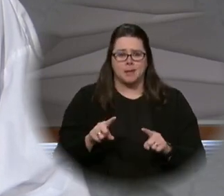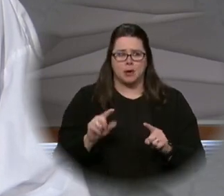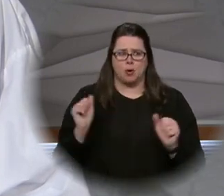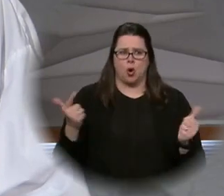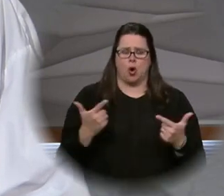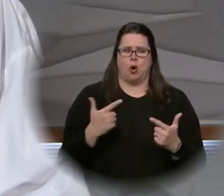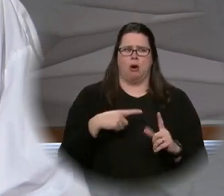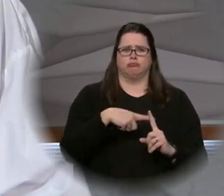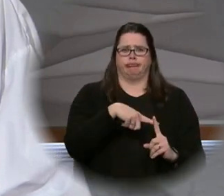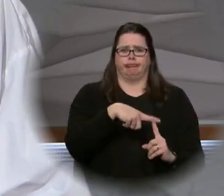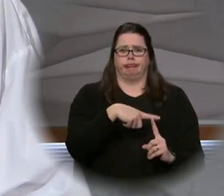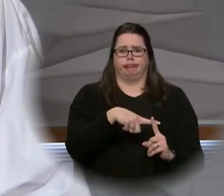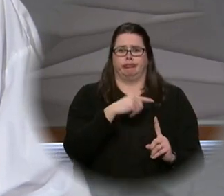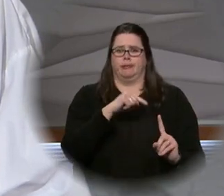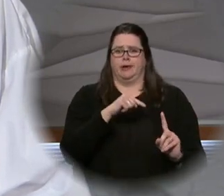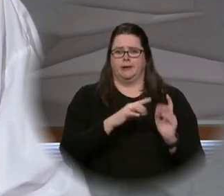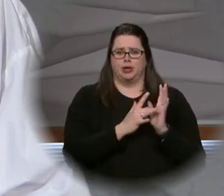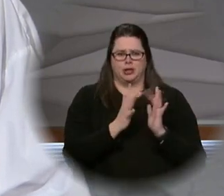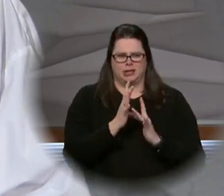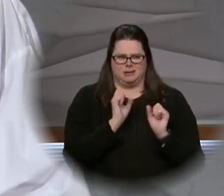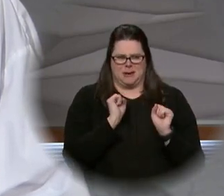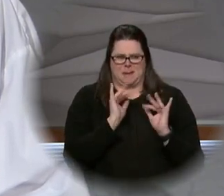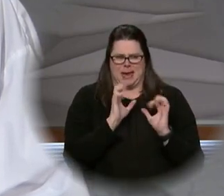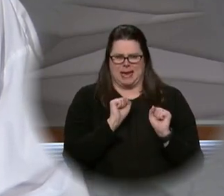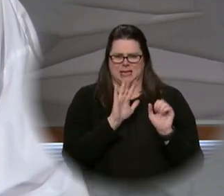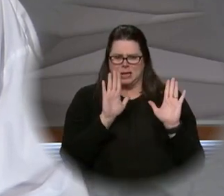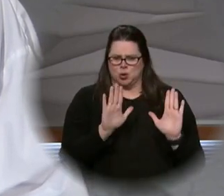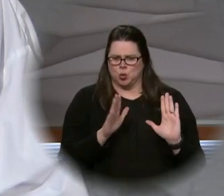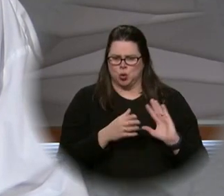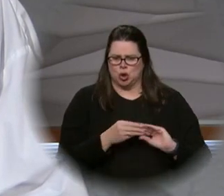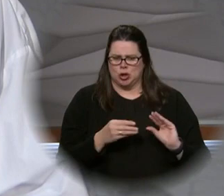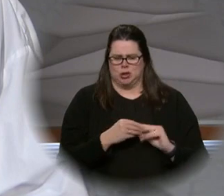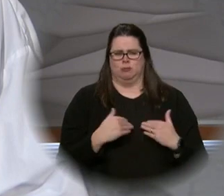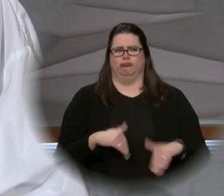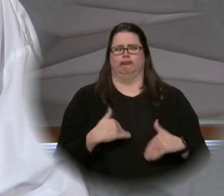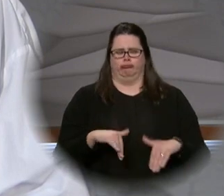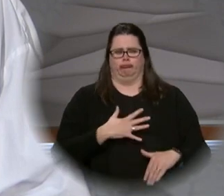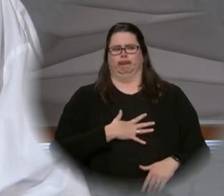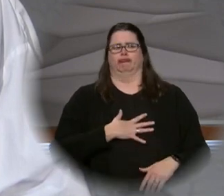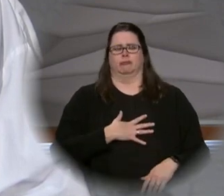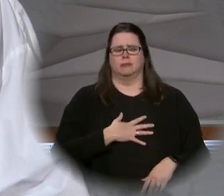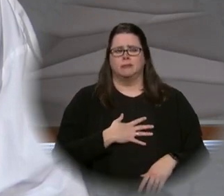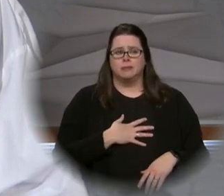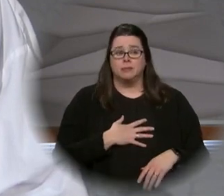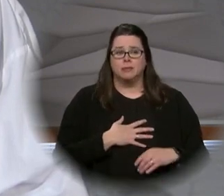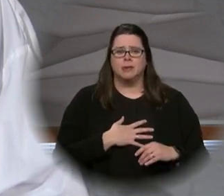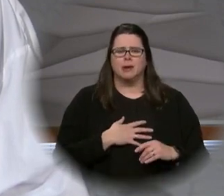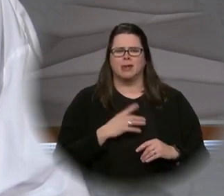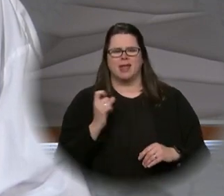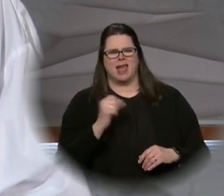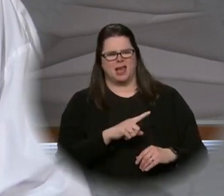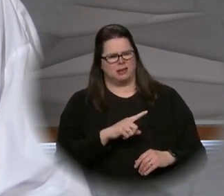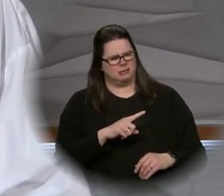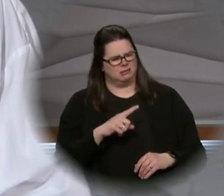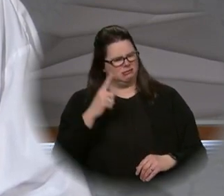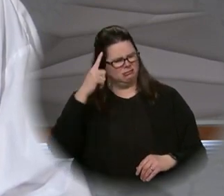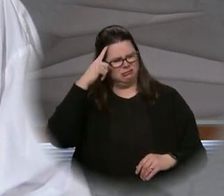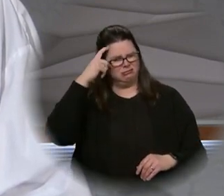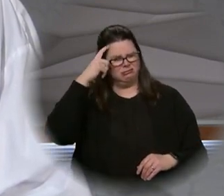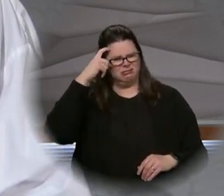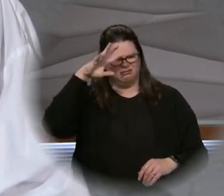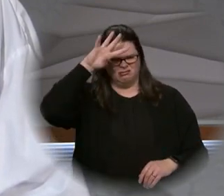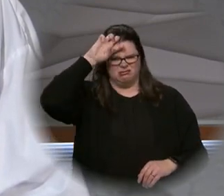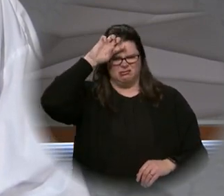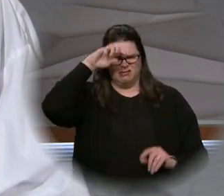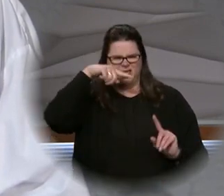spoke highly of him and were amazed at the gracious words that came from his mouth. They also asked, "Isn't this